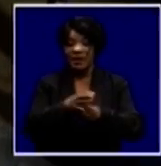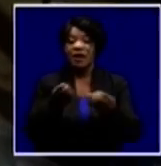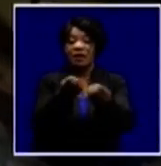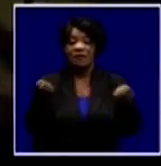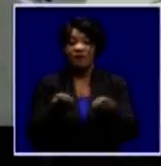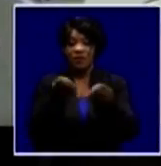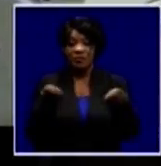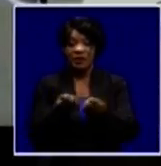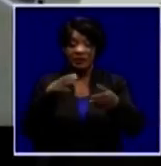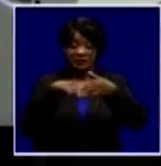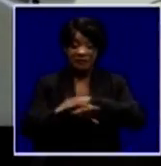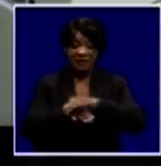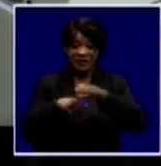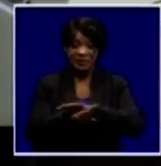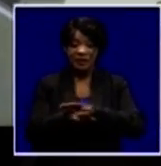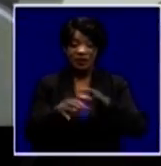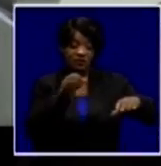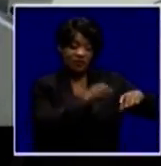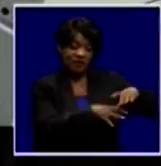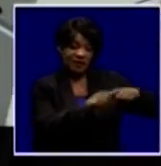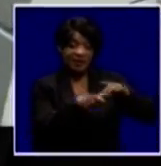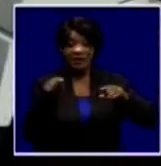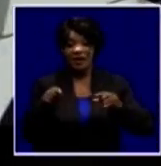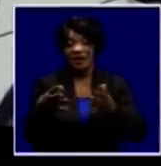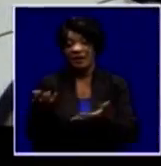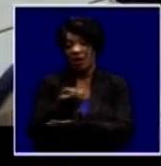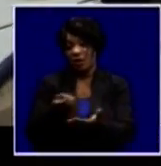for investors to invest in the country's economy.